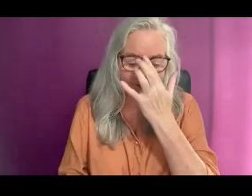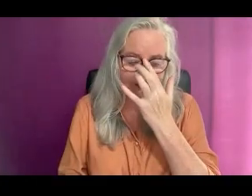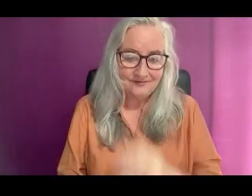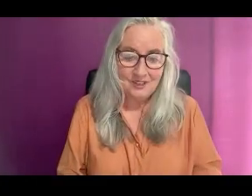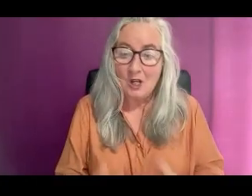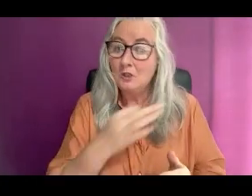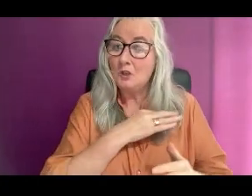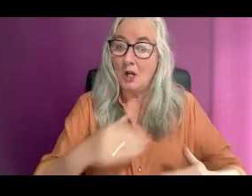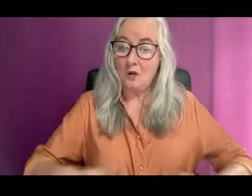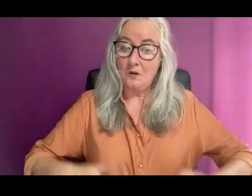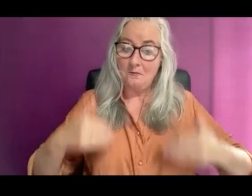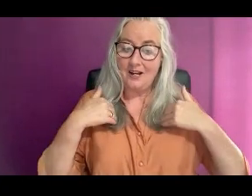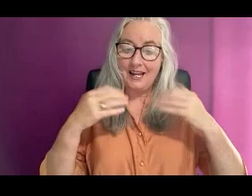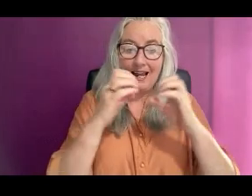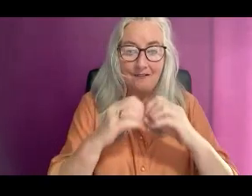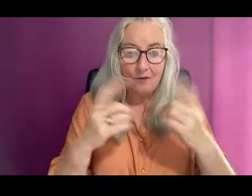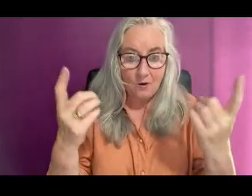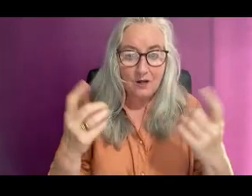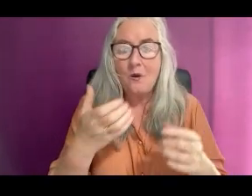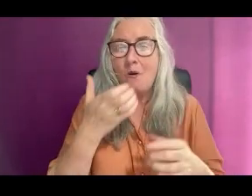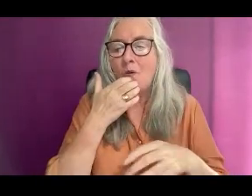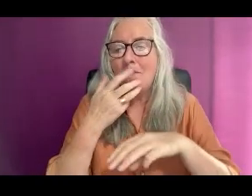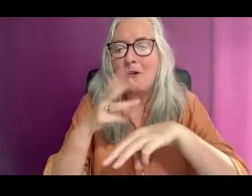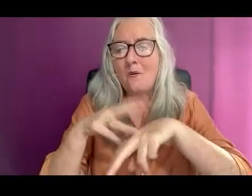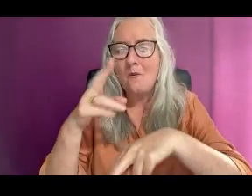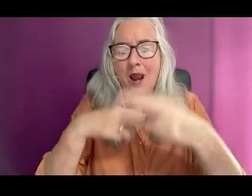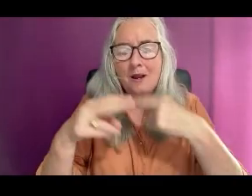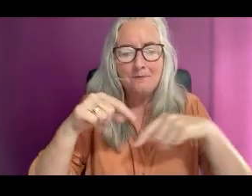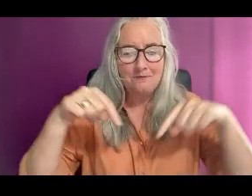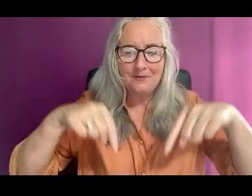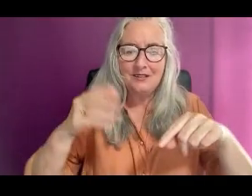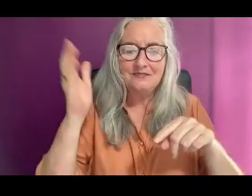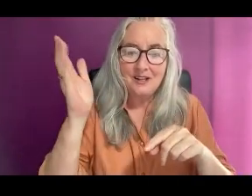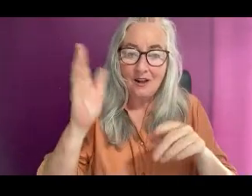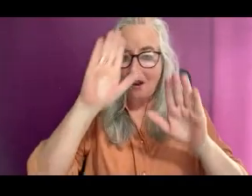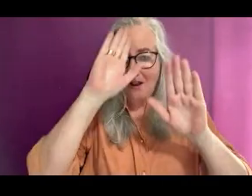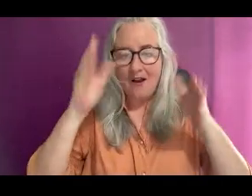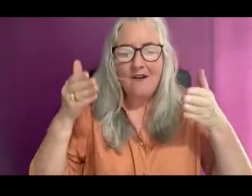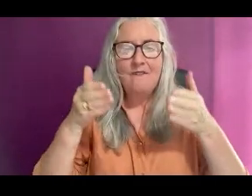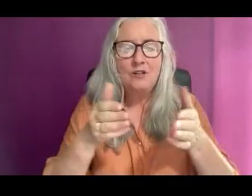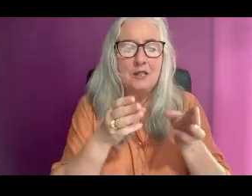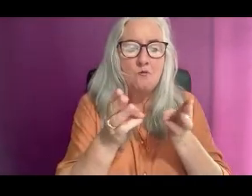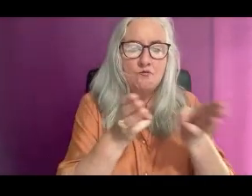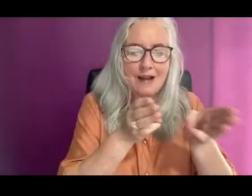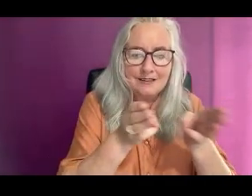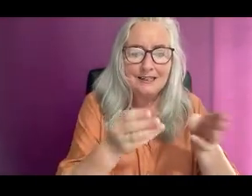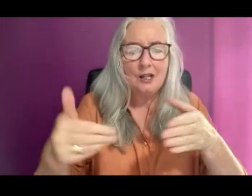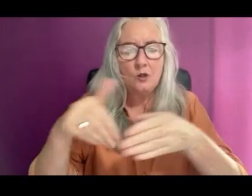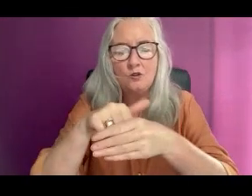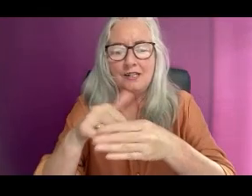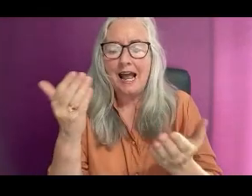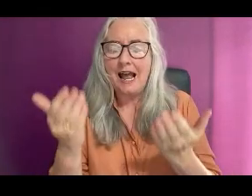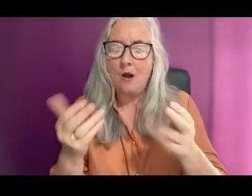Good morning, everyone, and a warm welcome to today's webinar. It's focusing on practical inclusion, how we can